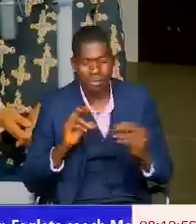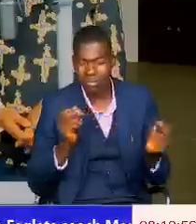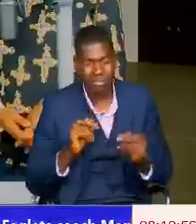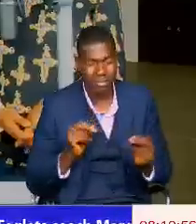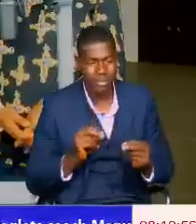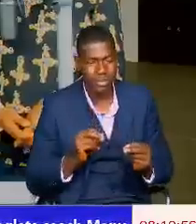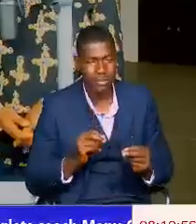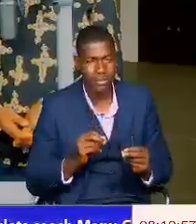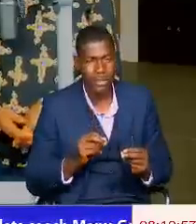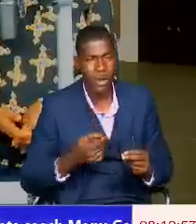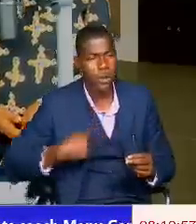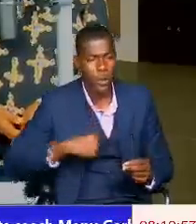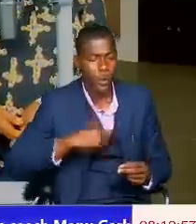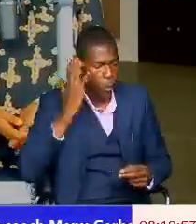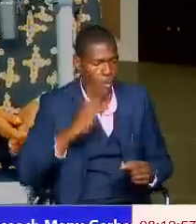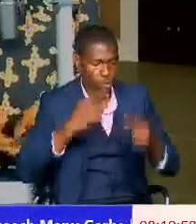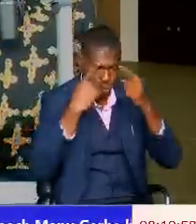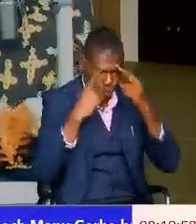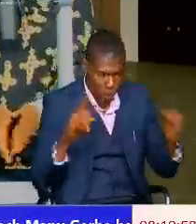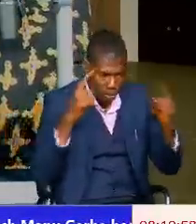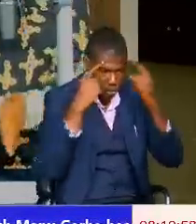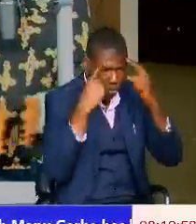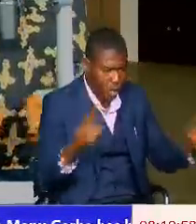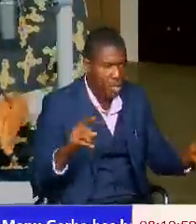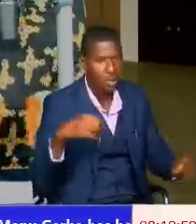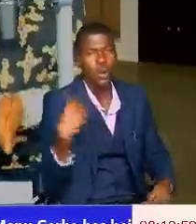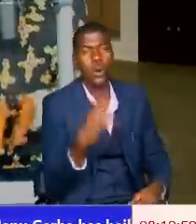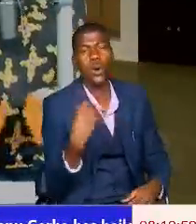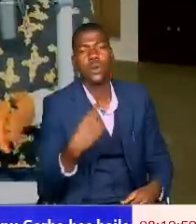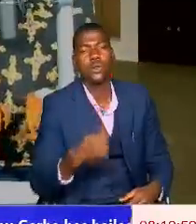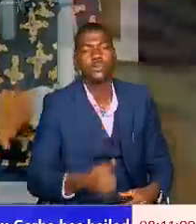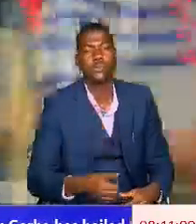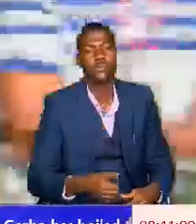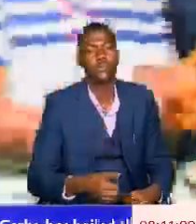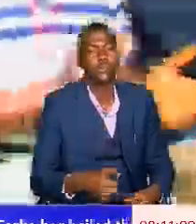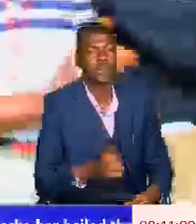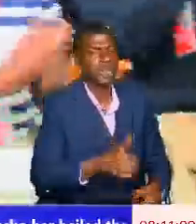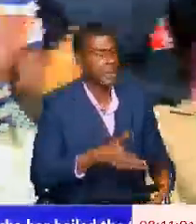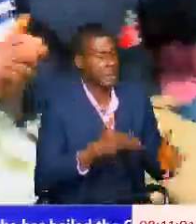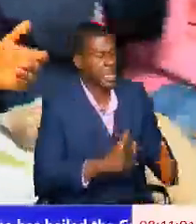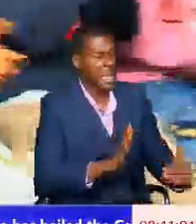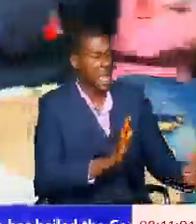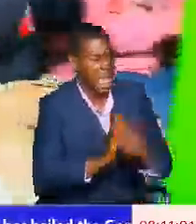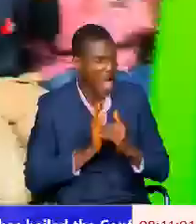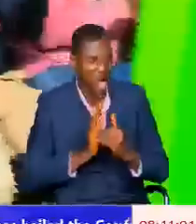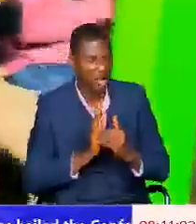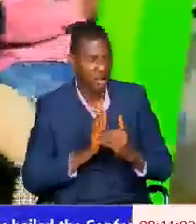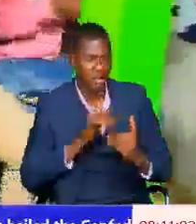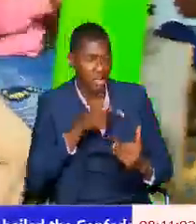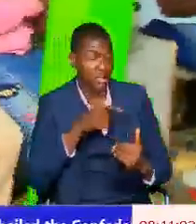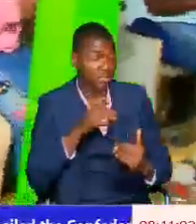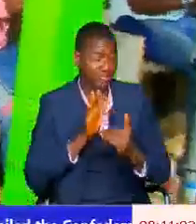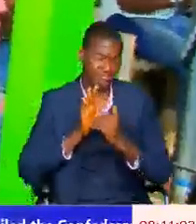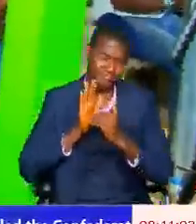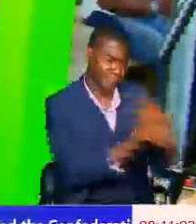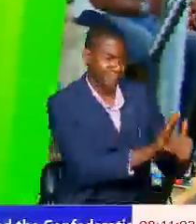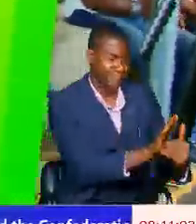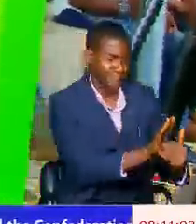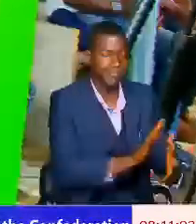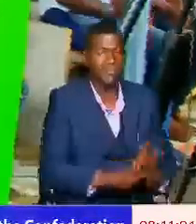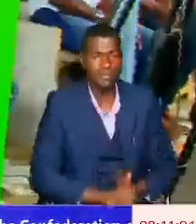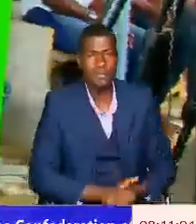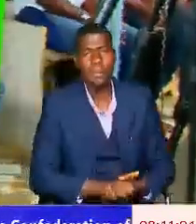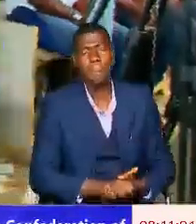God Almighty. Yes, sir. Anybody where they try us, na God did they try. Yes, and anything where happen to them, na him to buy them from